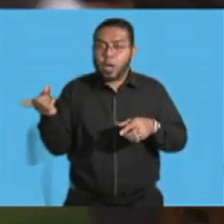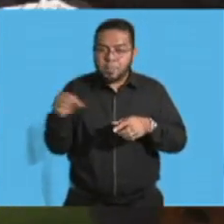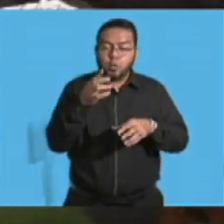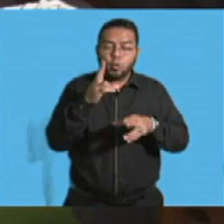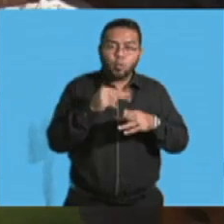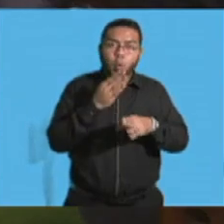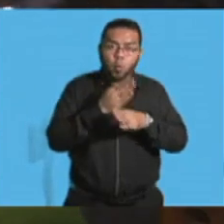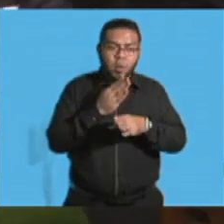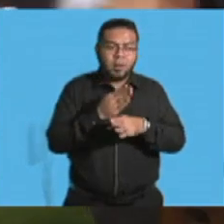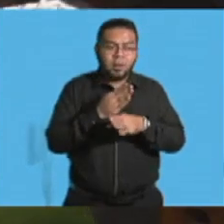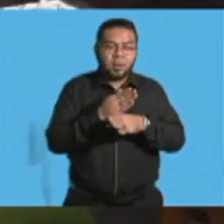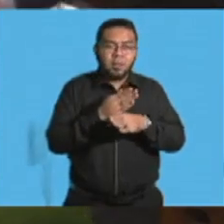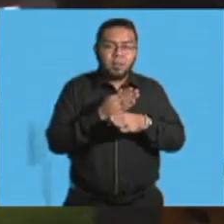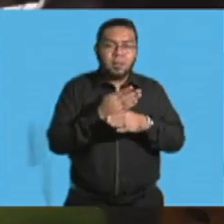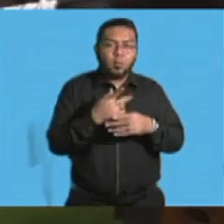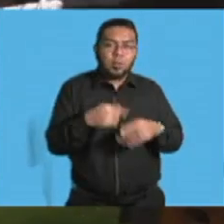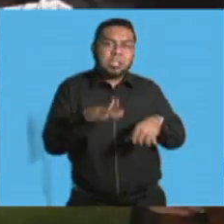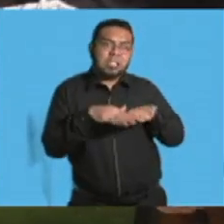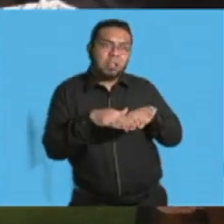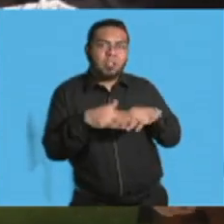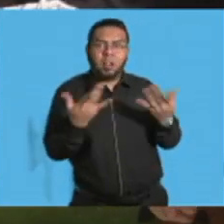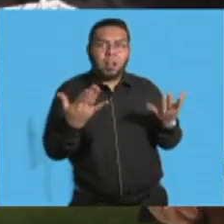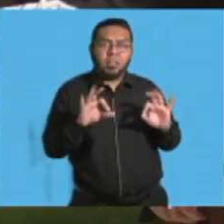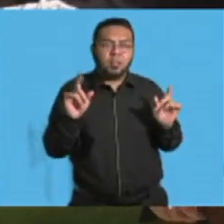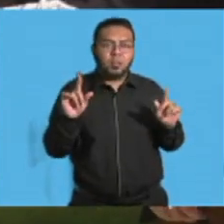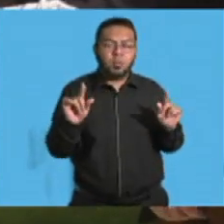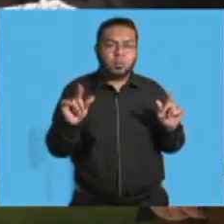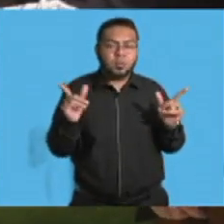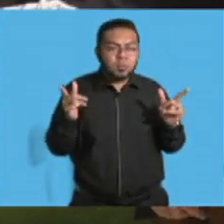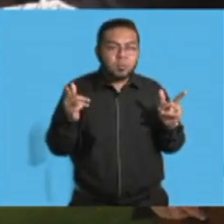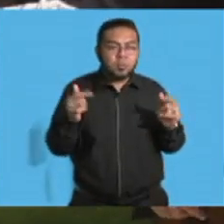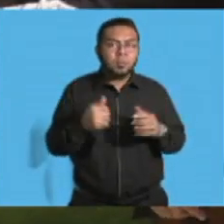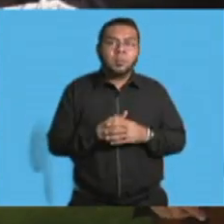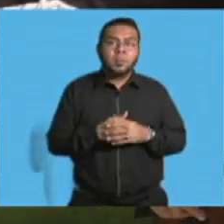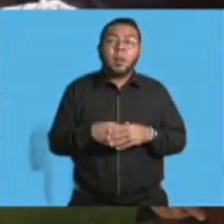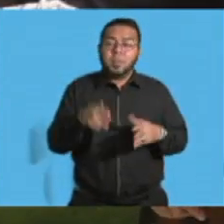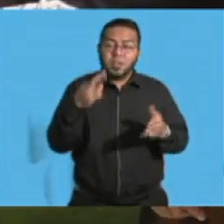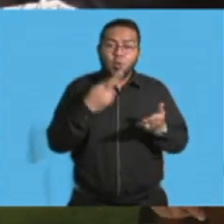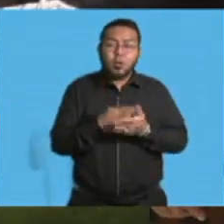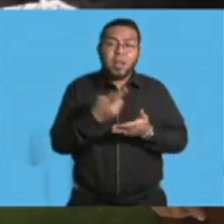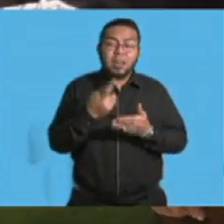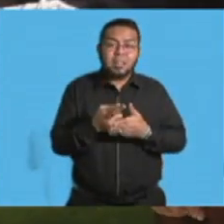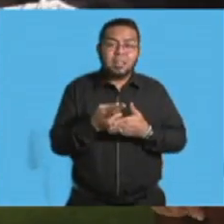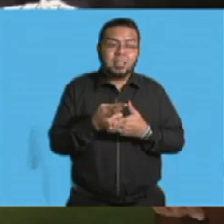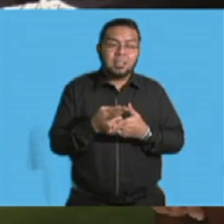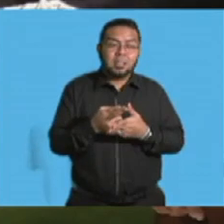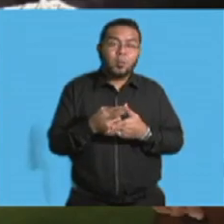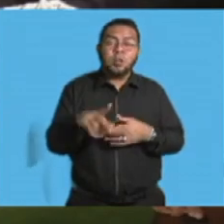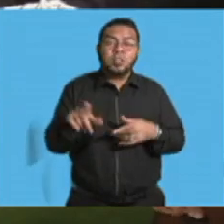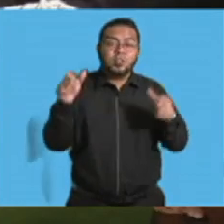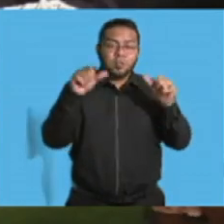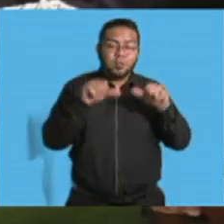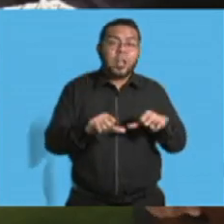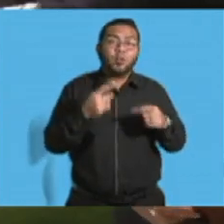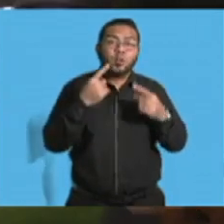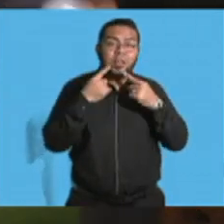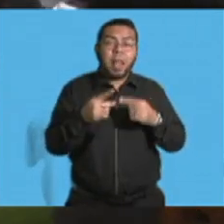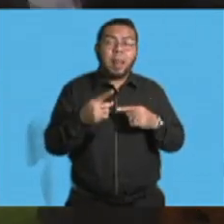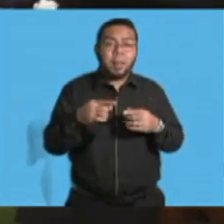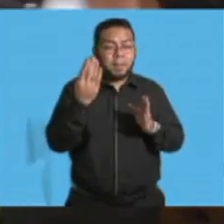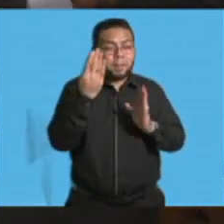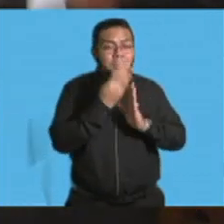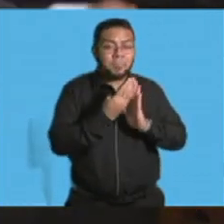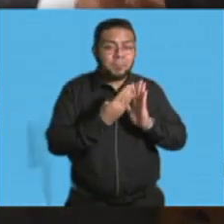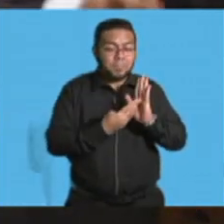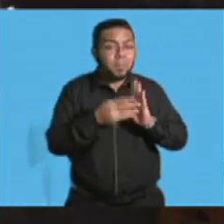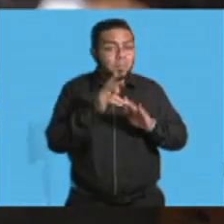just put a figure and then it sits there with nobody able to implement it. But the reality is, Madam Speaker, what she fails to tell Parliament, this is the